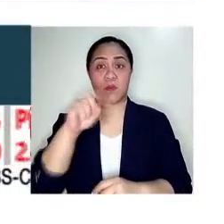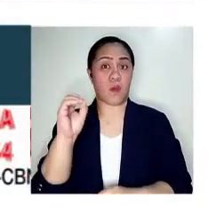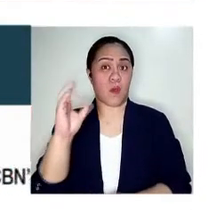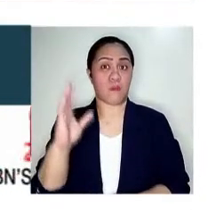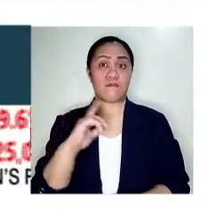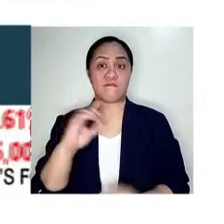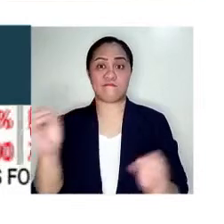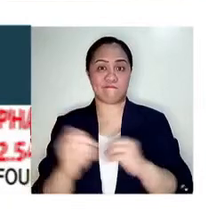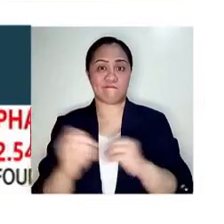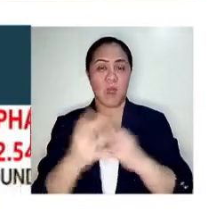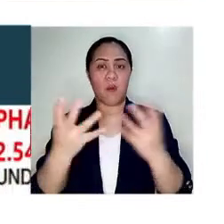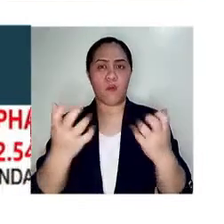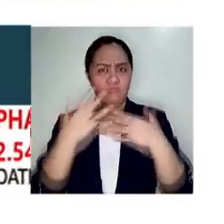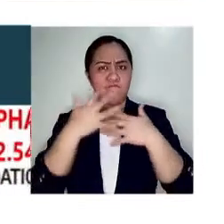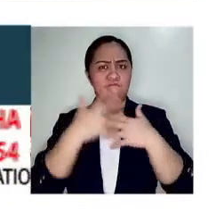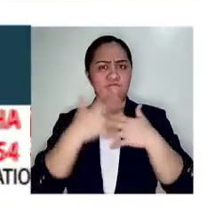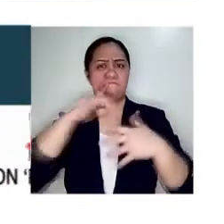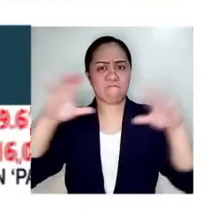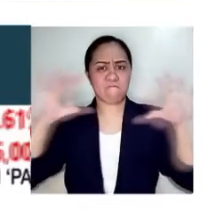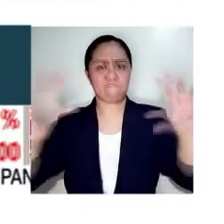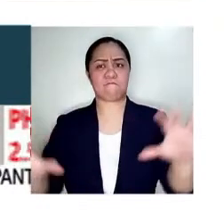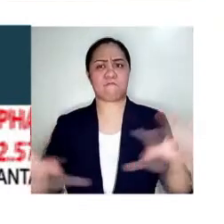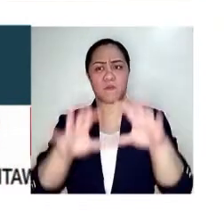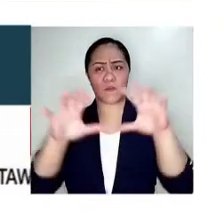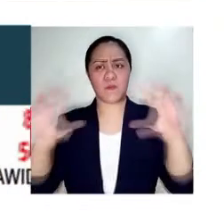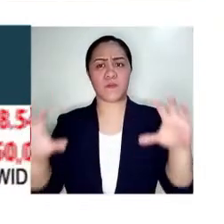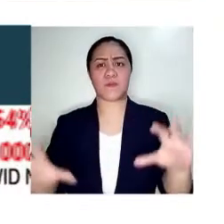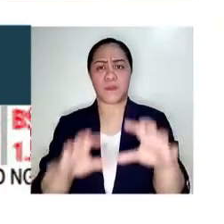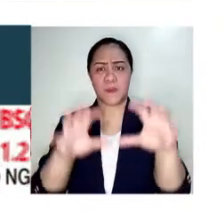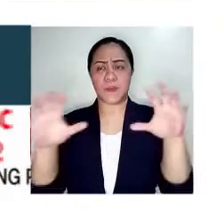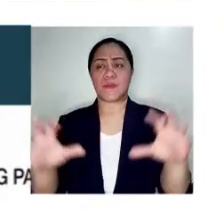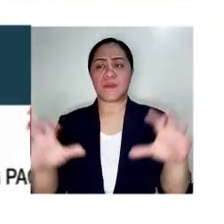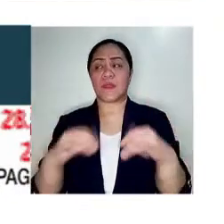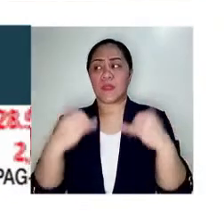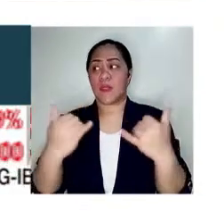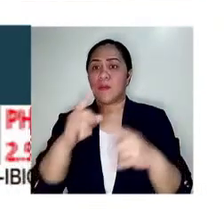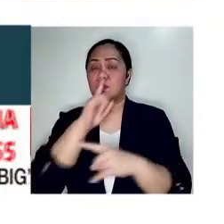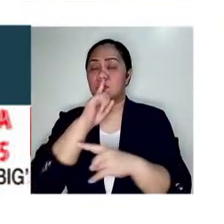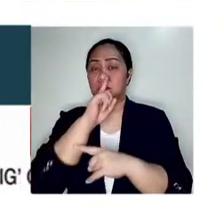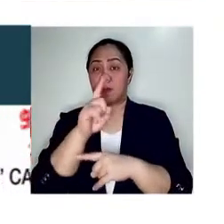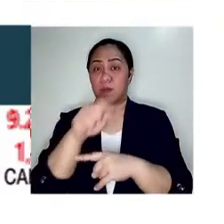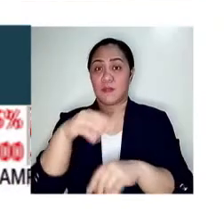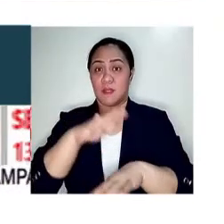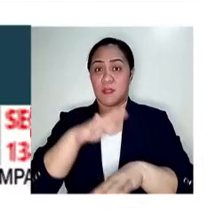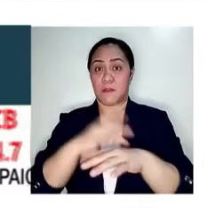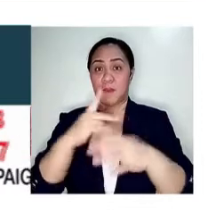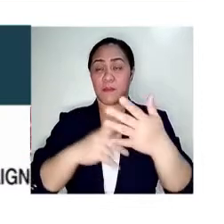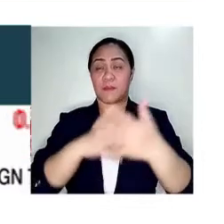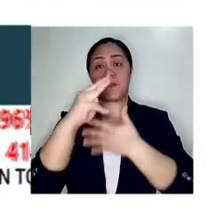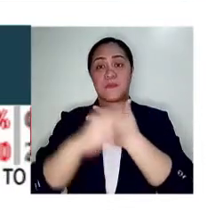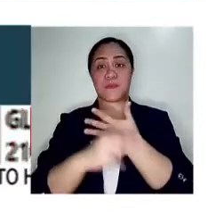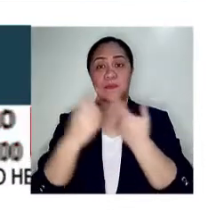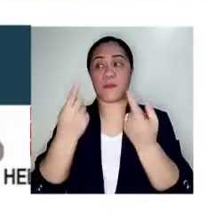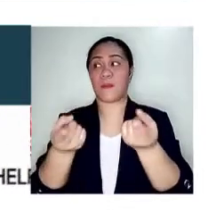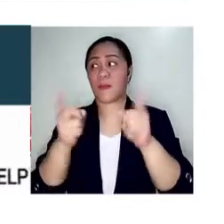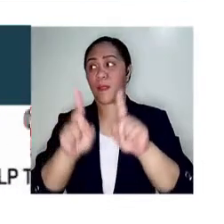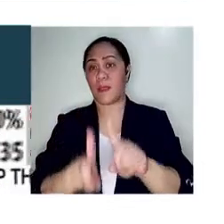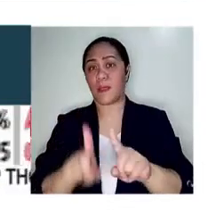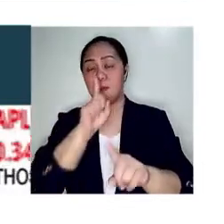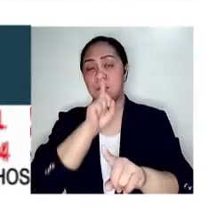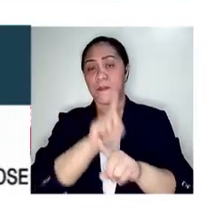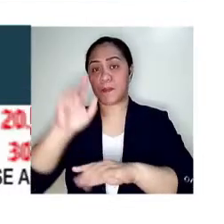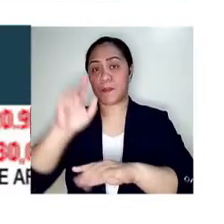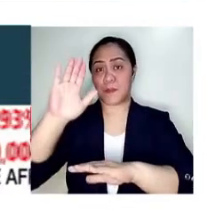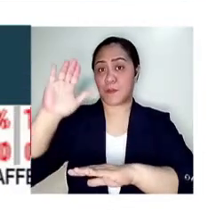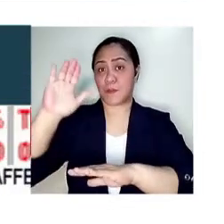and that he did. But talk to us now a bit about the inaugural program that happened after he was sworn into office,